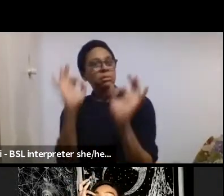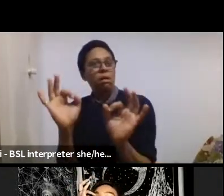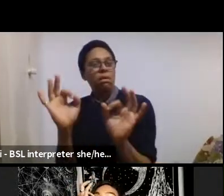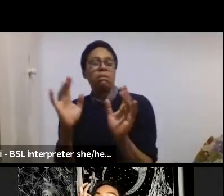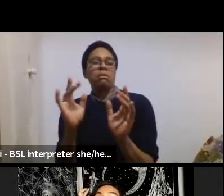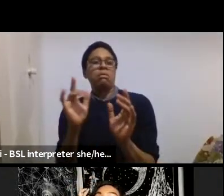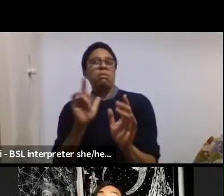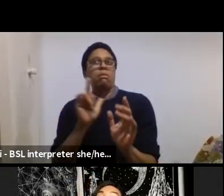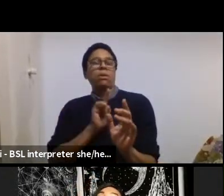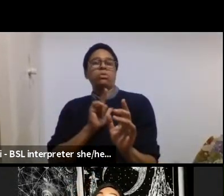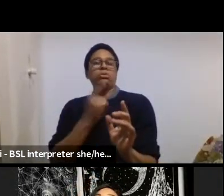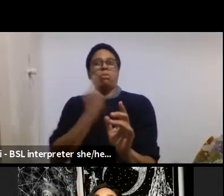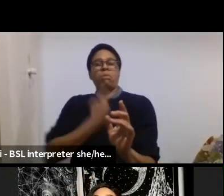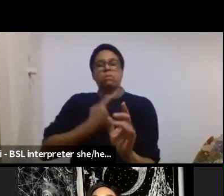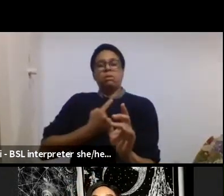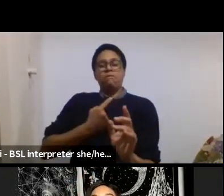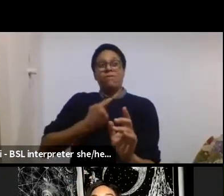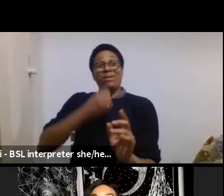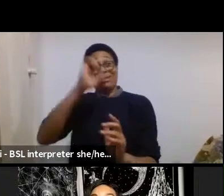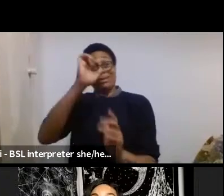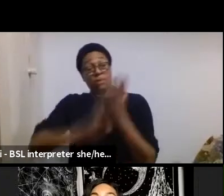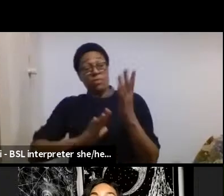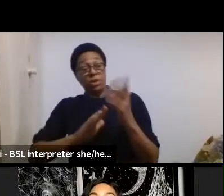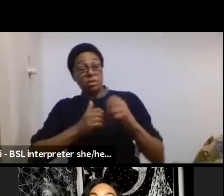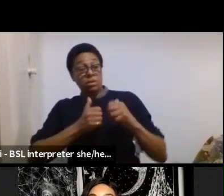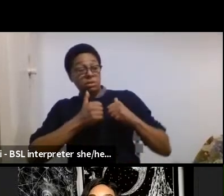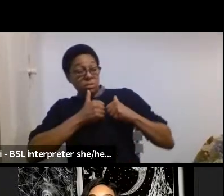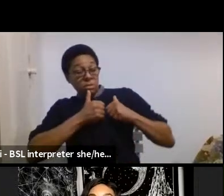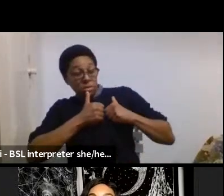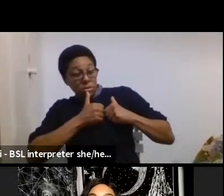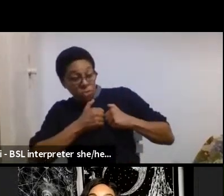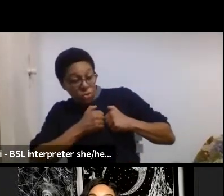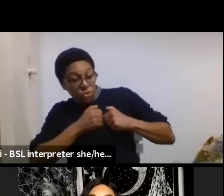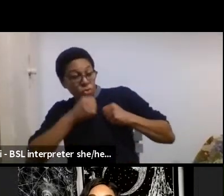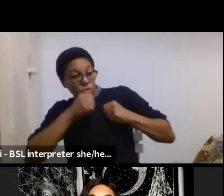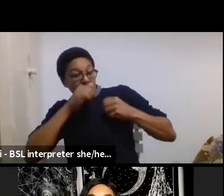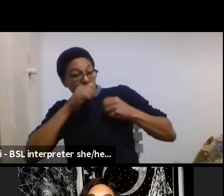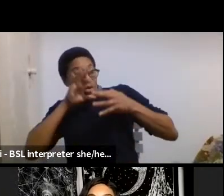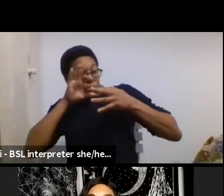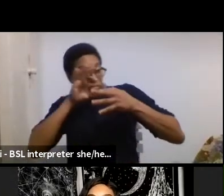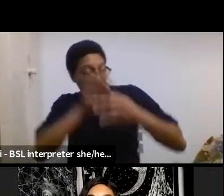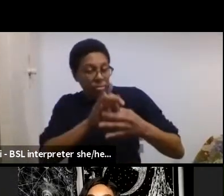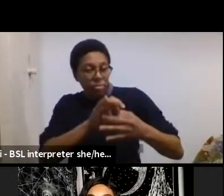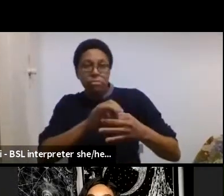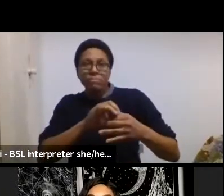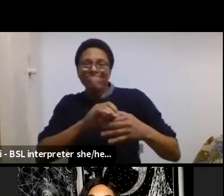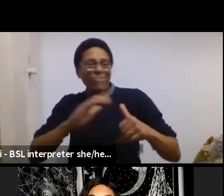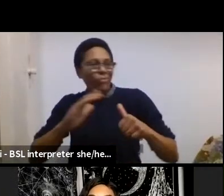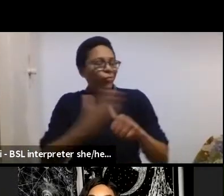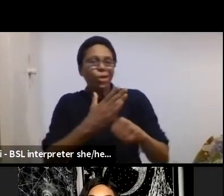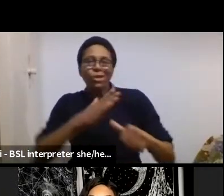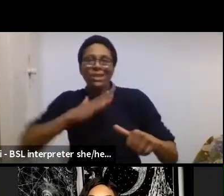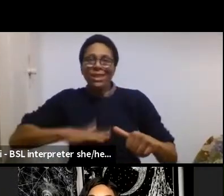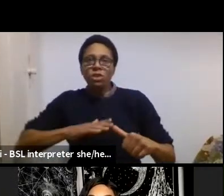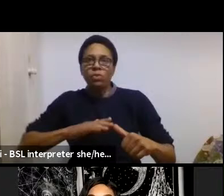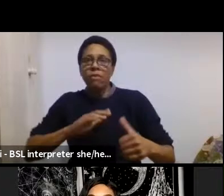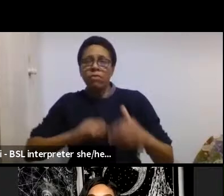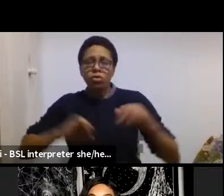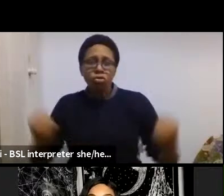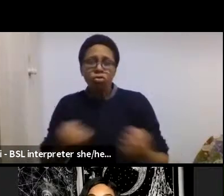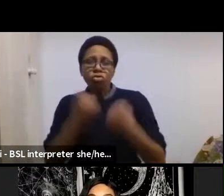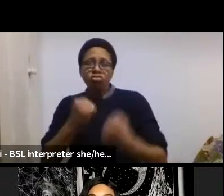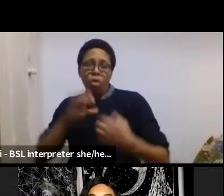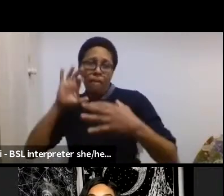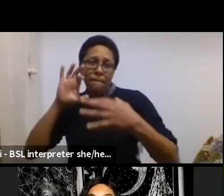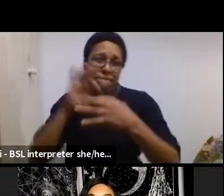don't experience romantic attraction to someone until I've got an emotional bond with someone. So I've